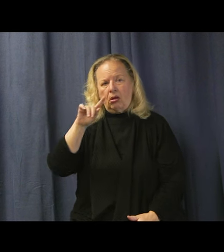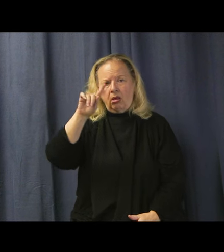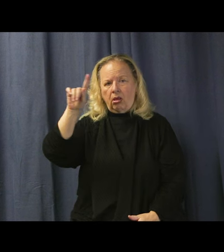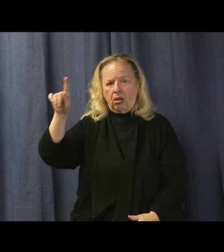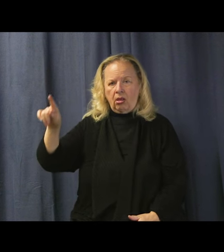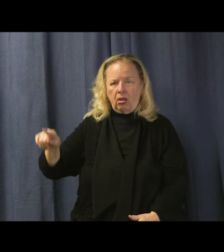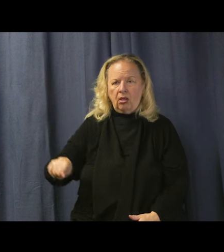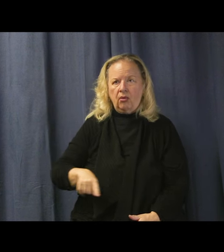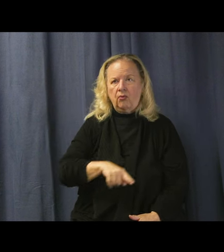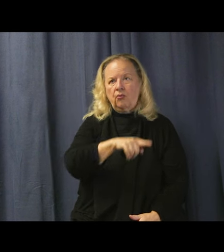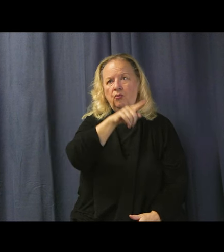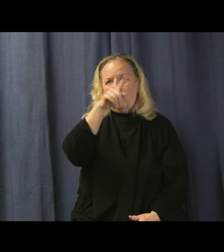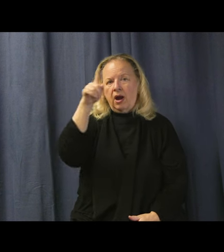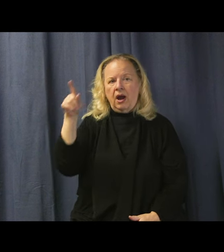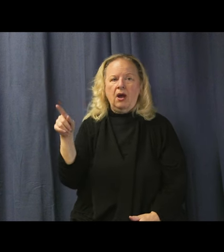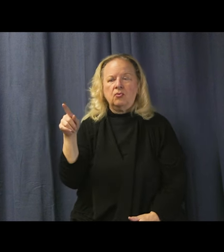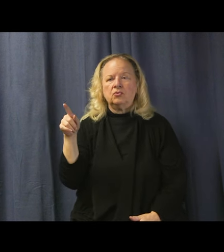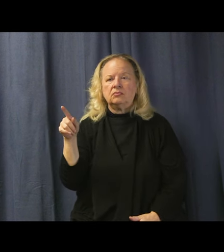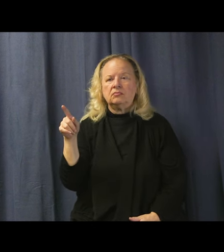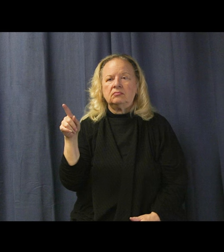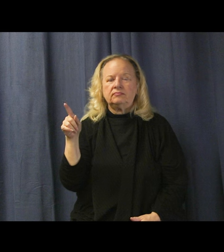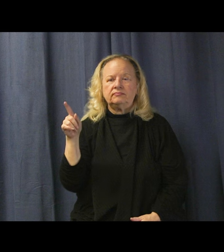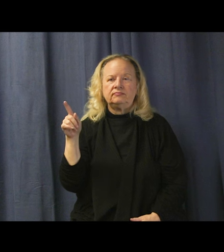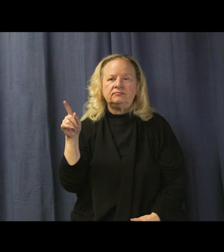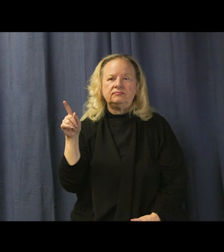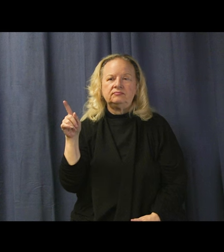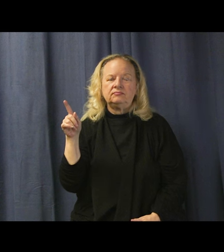around in a circle,